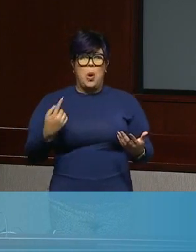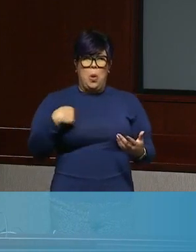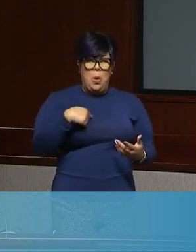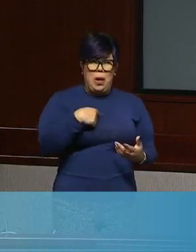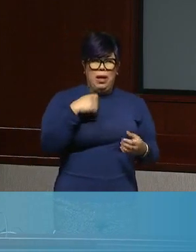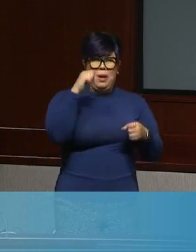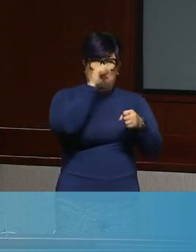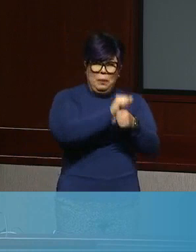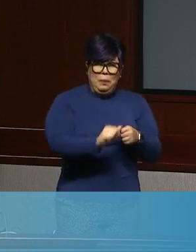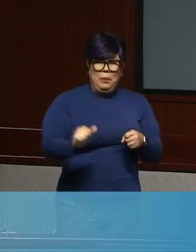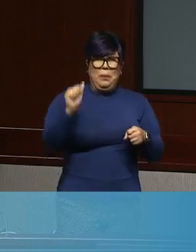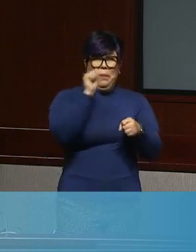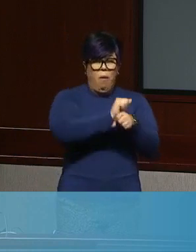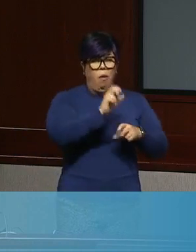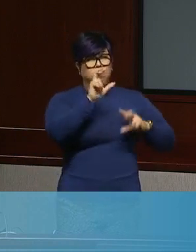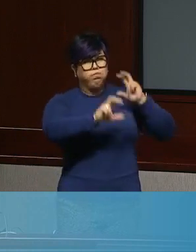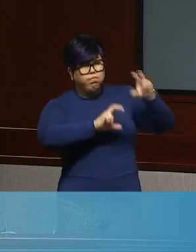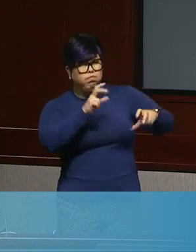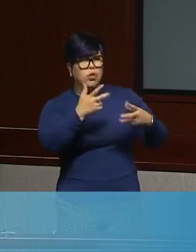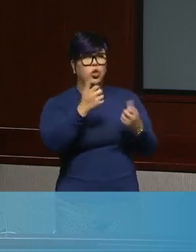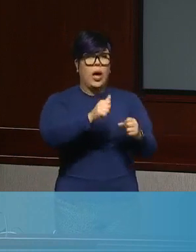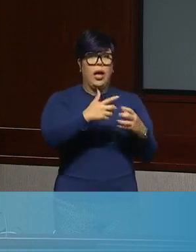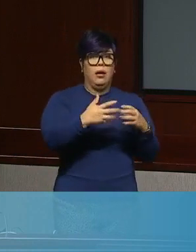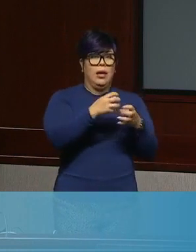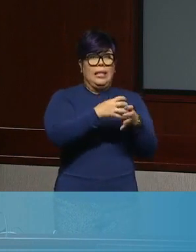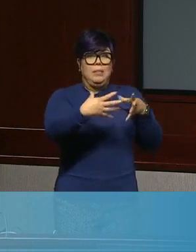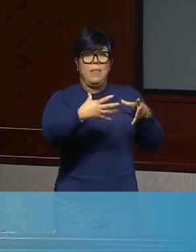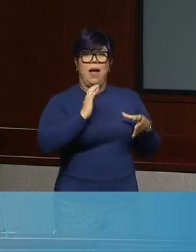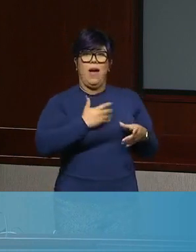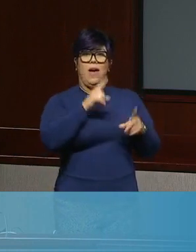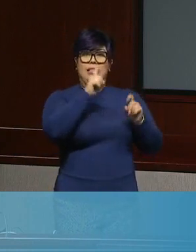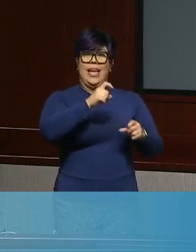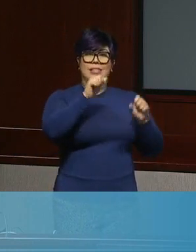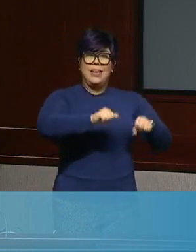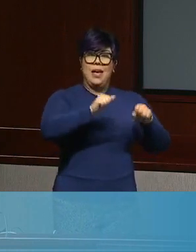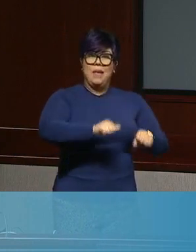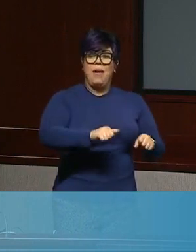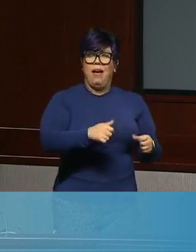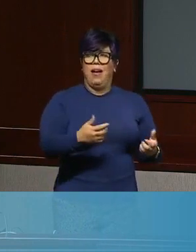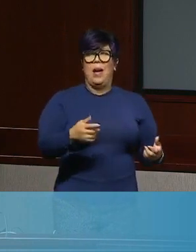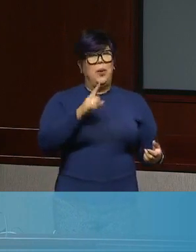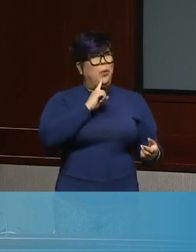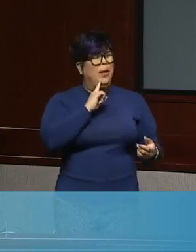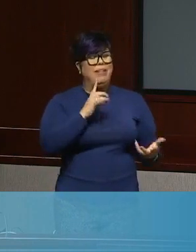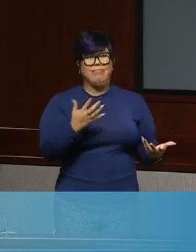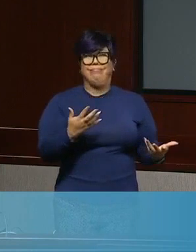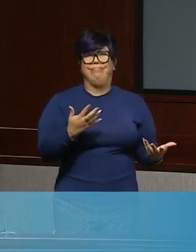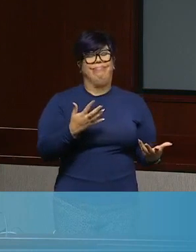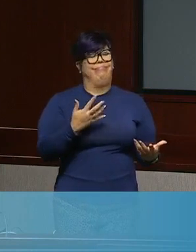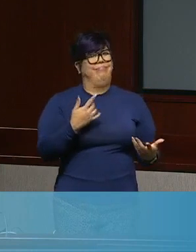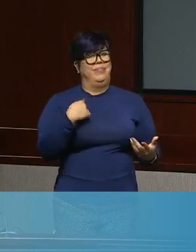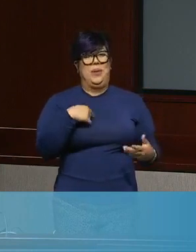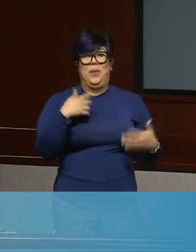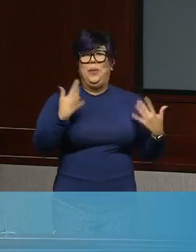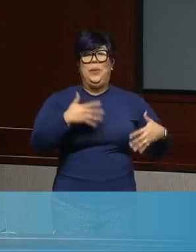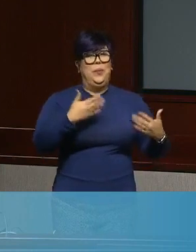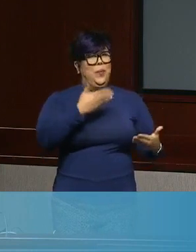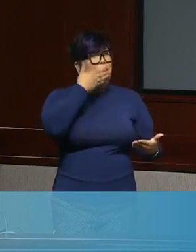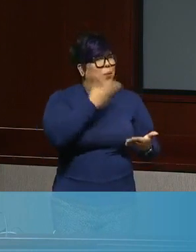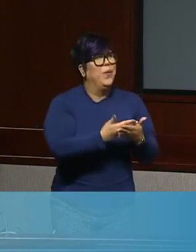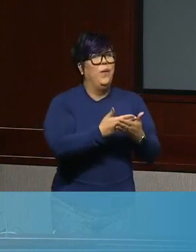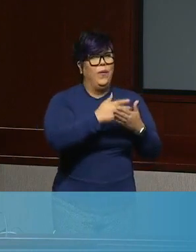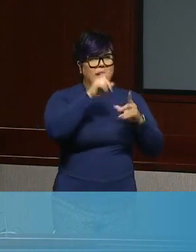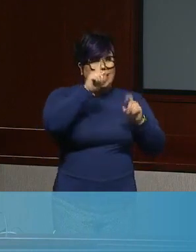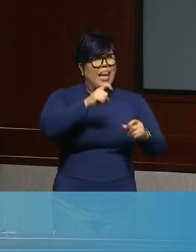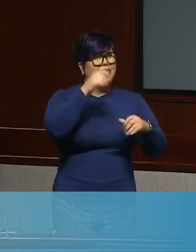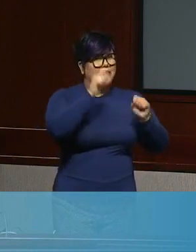build testing capacity here in Kern, which I would argue rivals virtually any other county in the